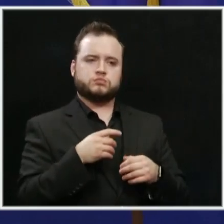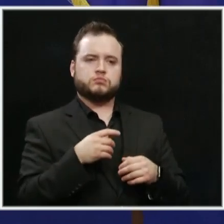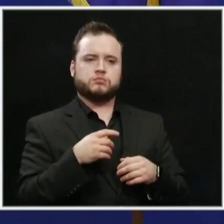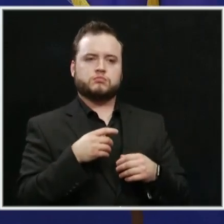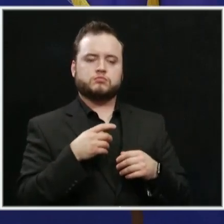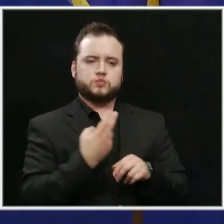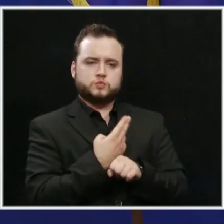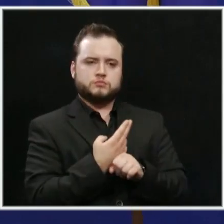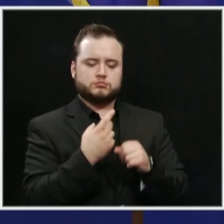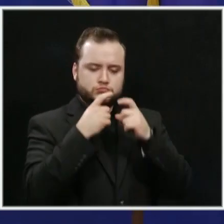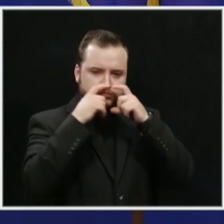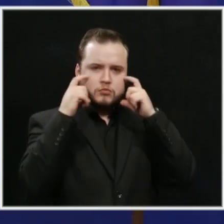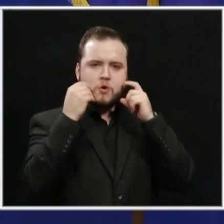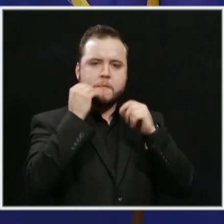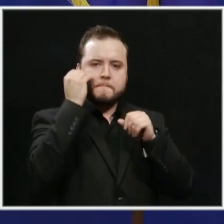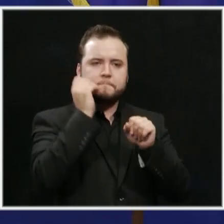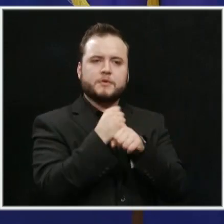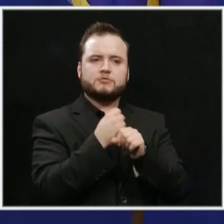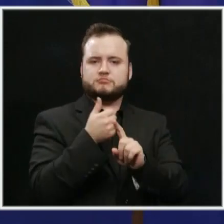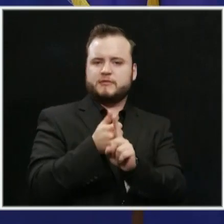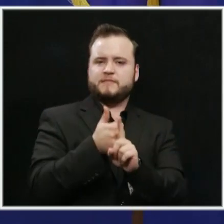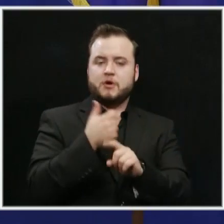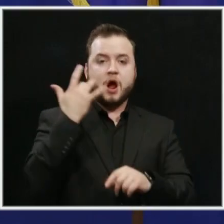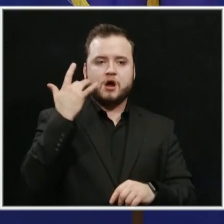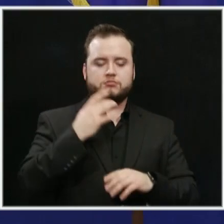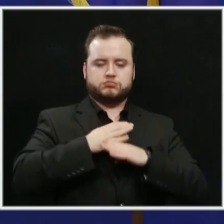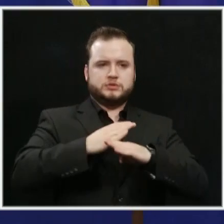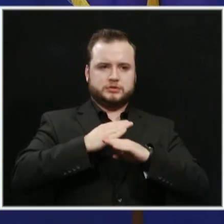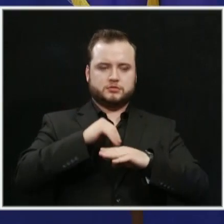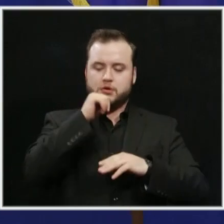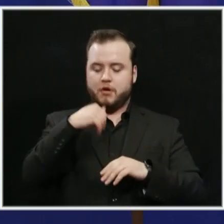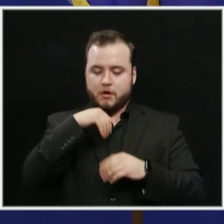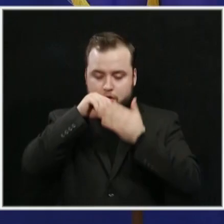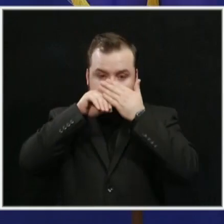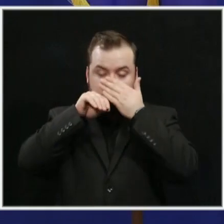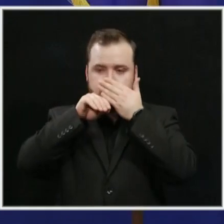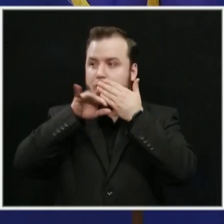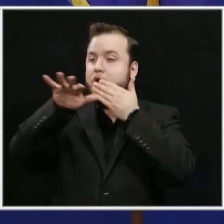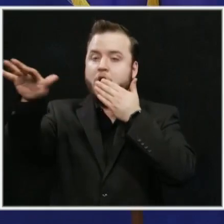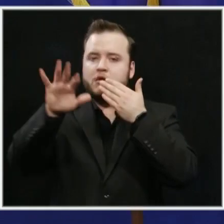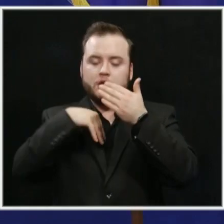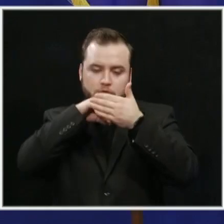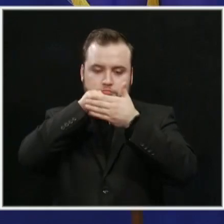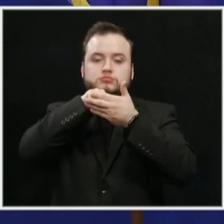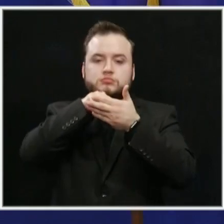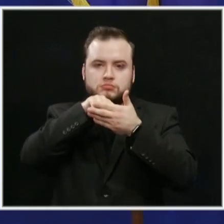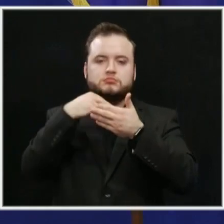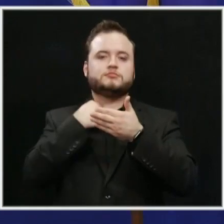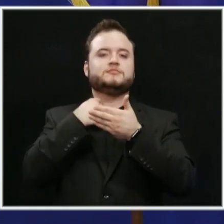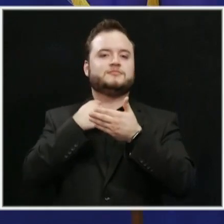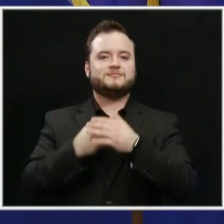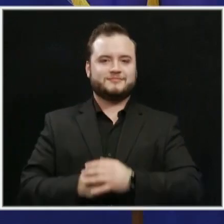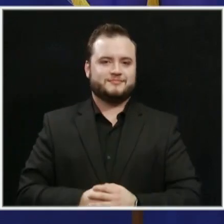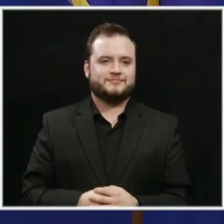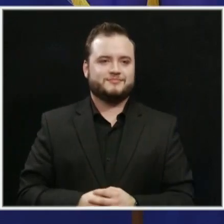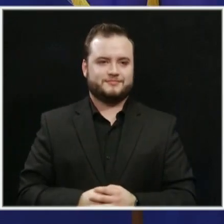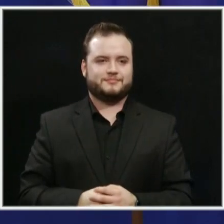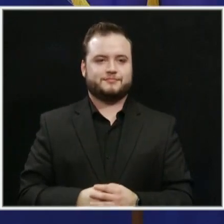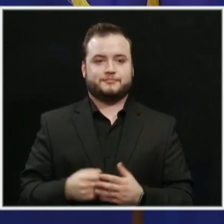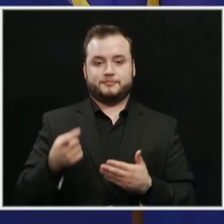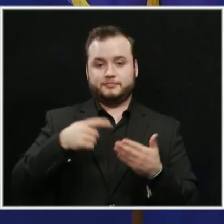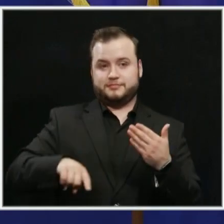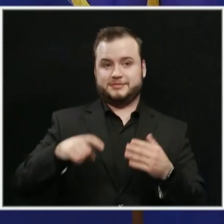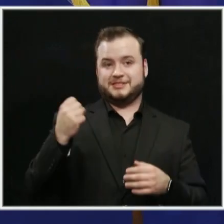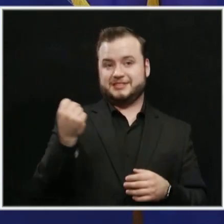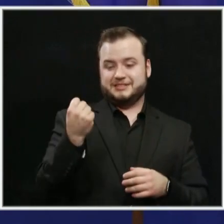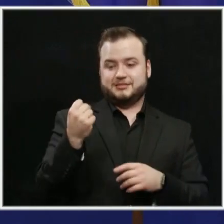them ourselves, they keep us from getting other people sick, or at least try and control that some. So next Saturday, April 25th, from 10 a.m. to 2